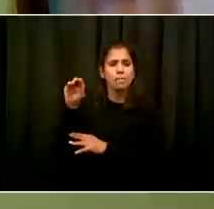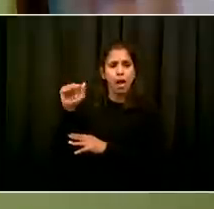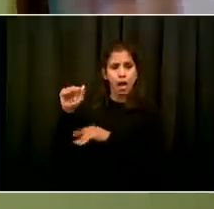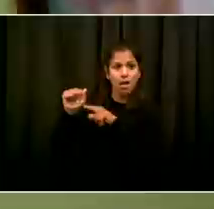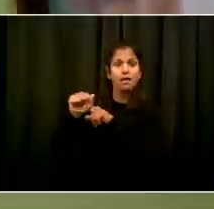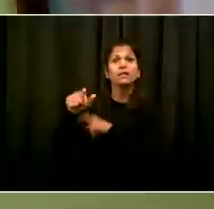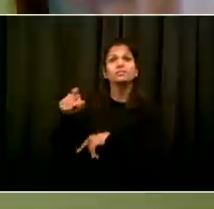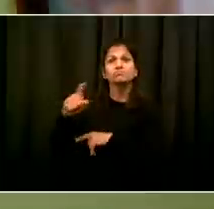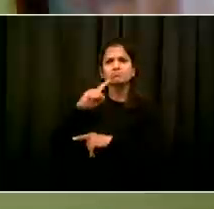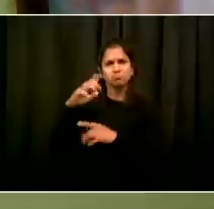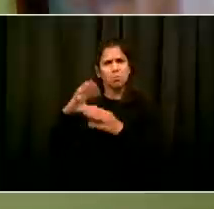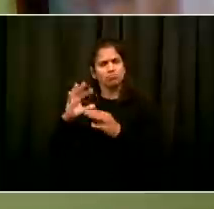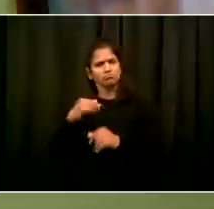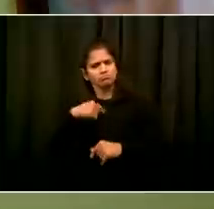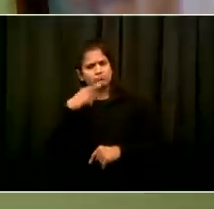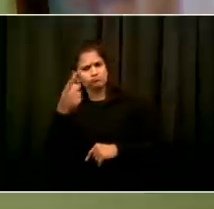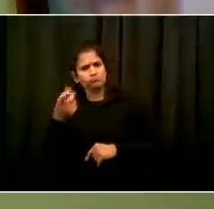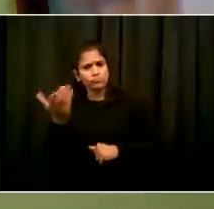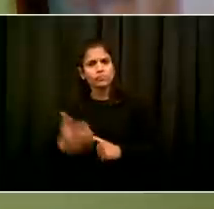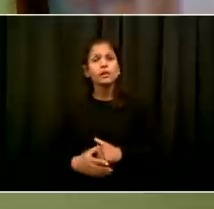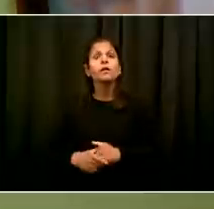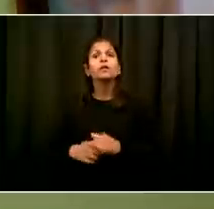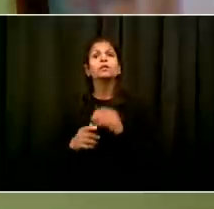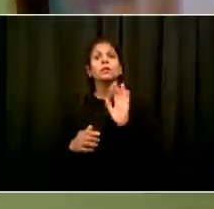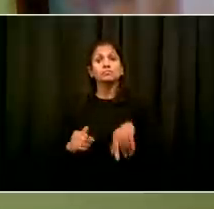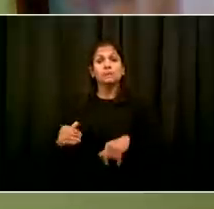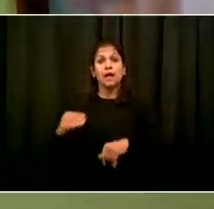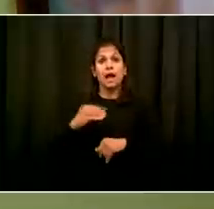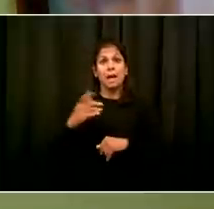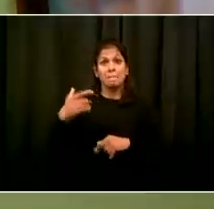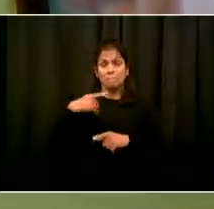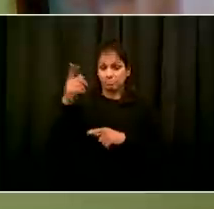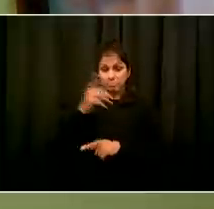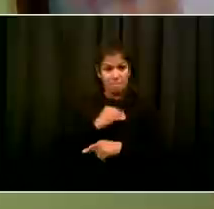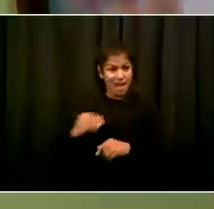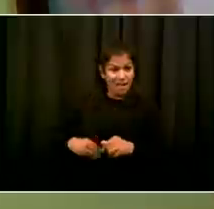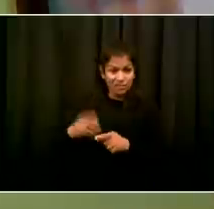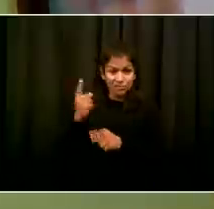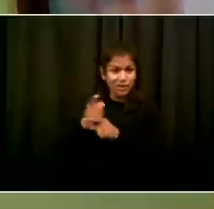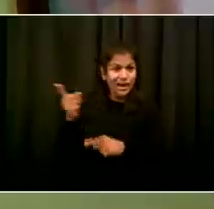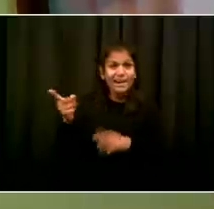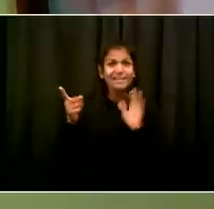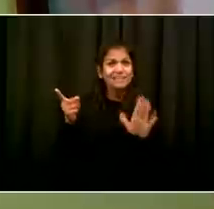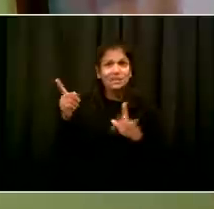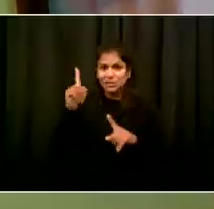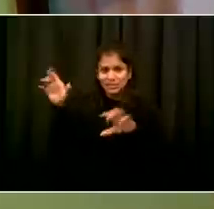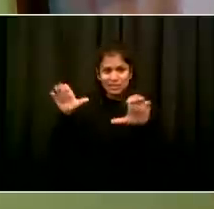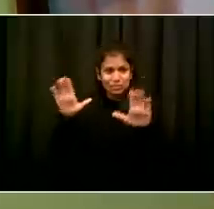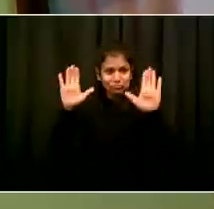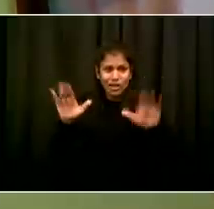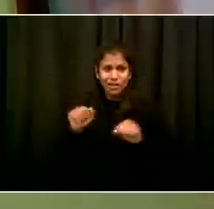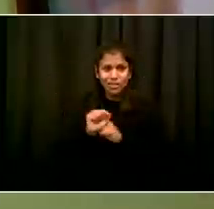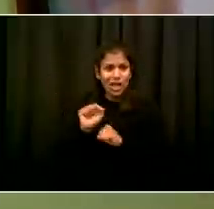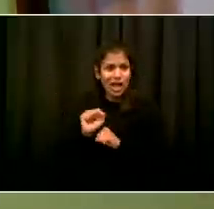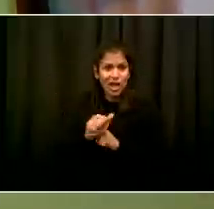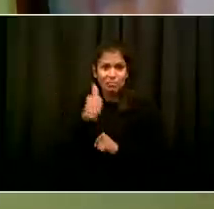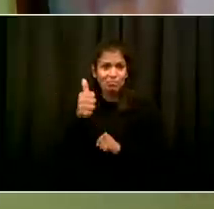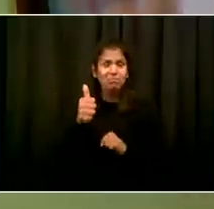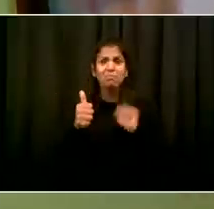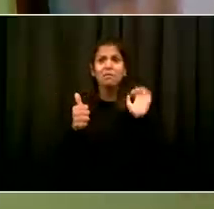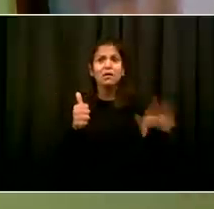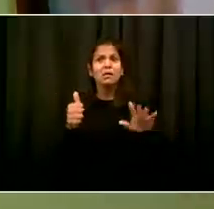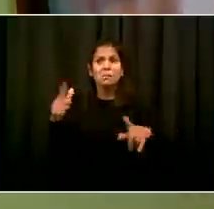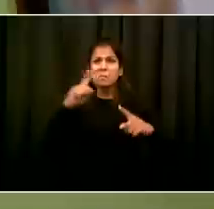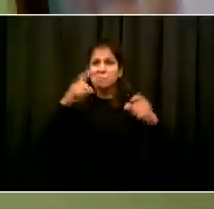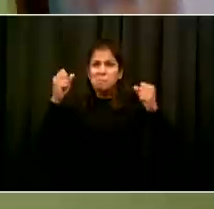we have many lines of defense to keep our schools safe. We actually have lines of defense that are very similar to what you would have in